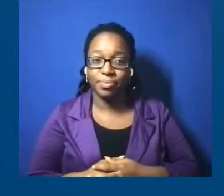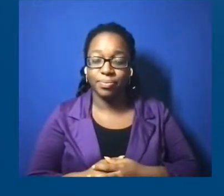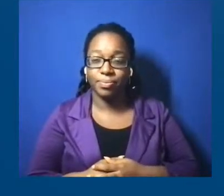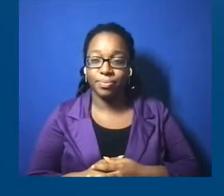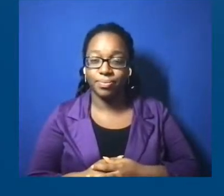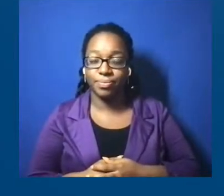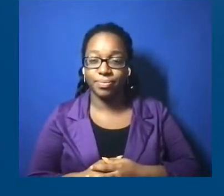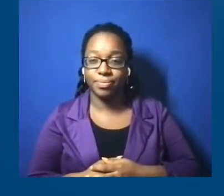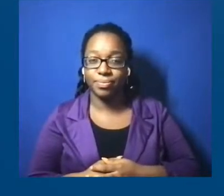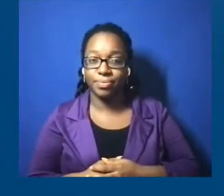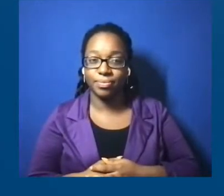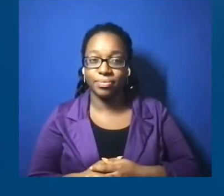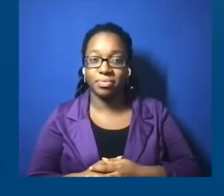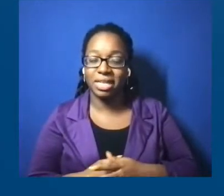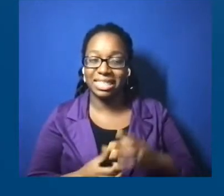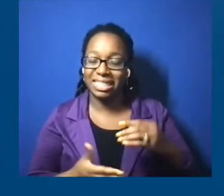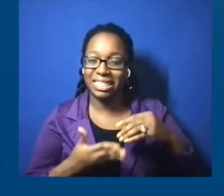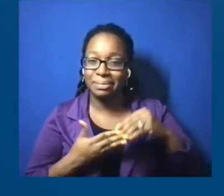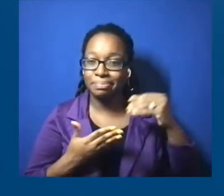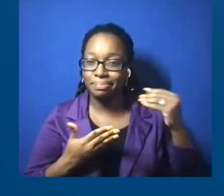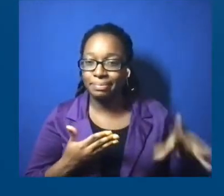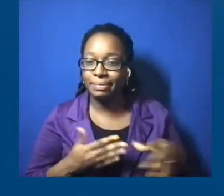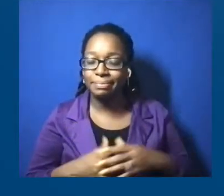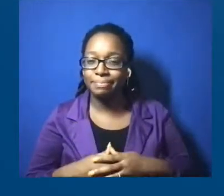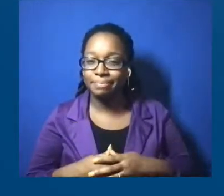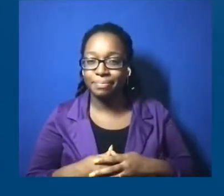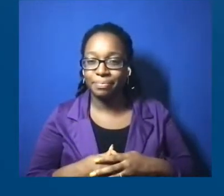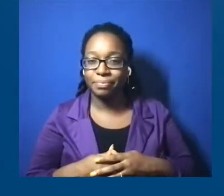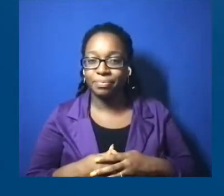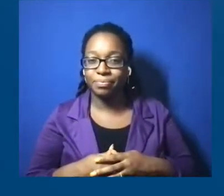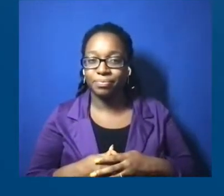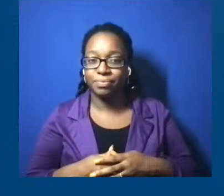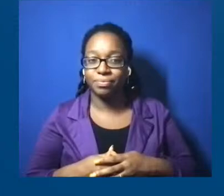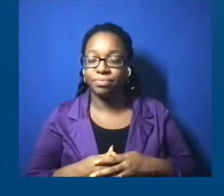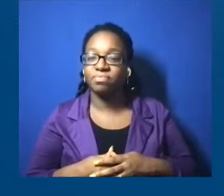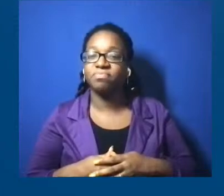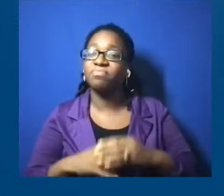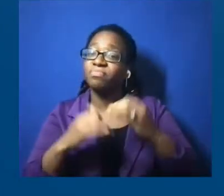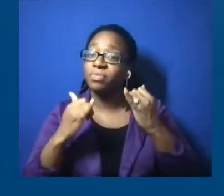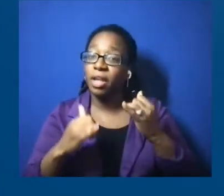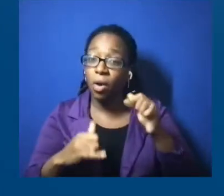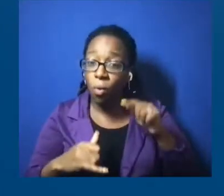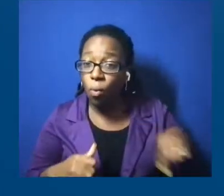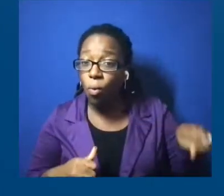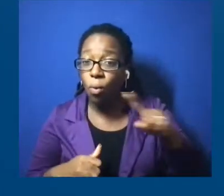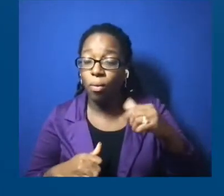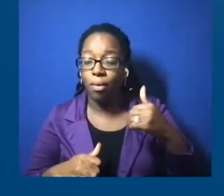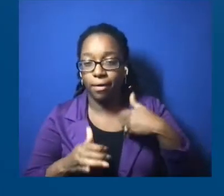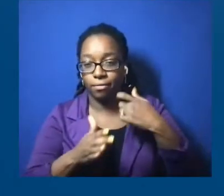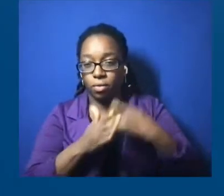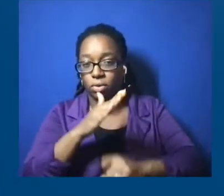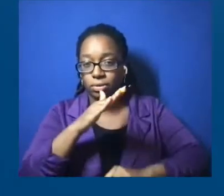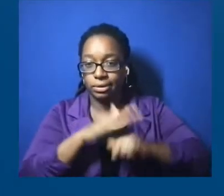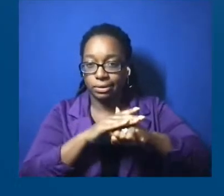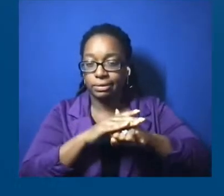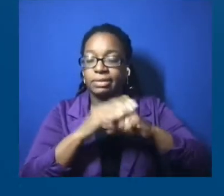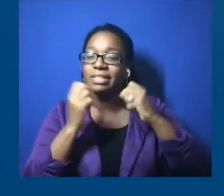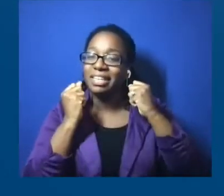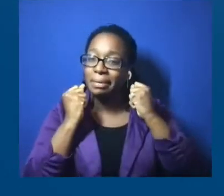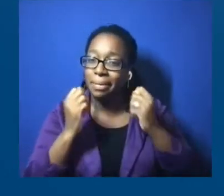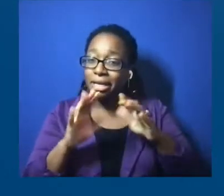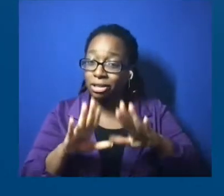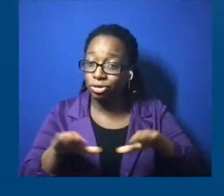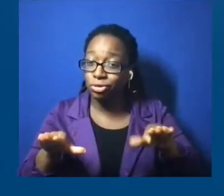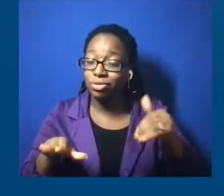because it costs so much money? We wanted to cap that cost for everyone, including the hundreds of thousands of children with type